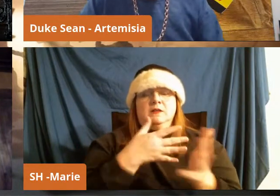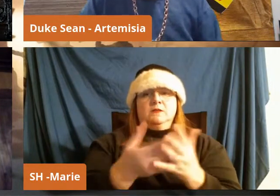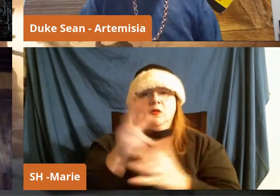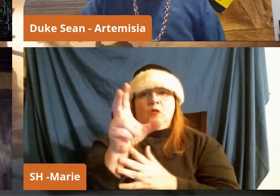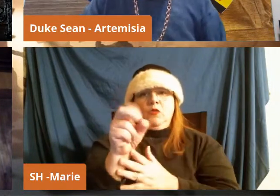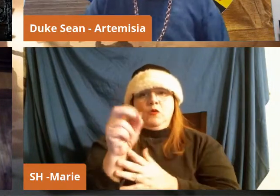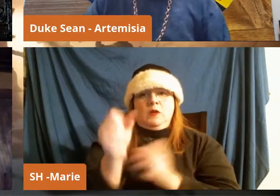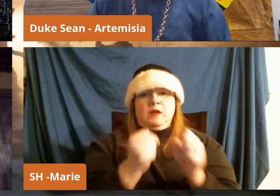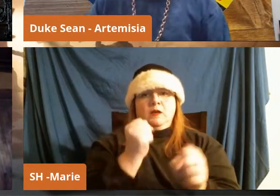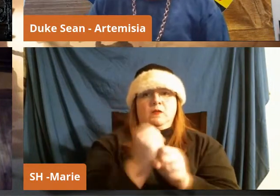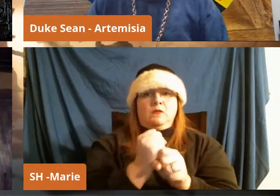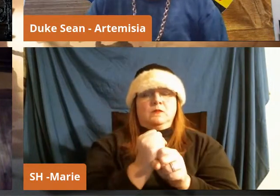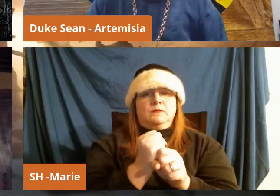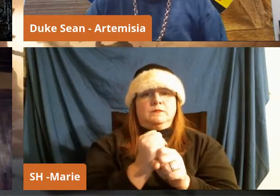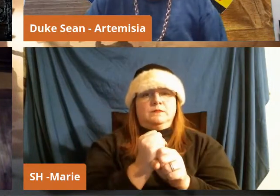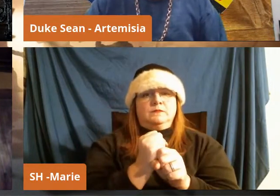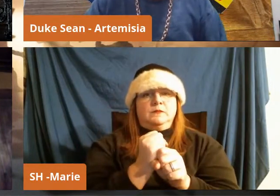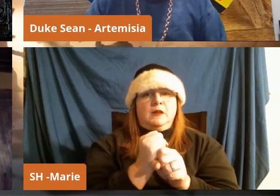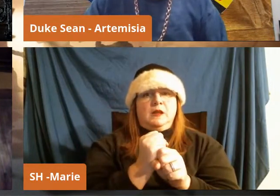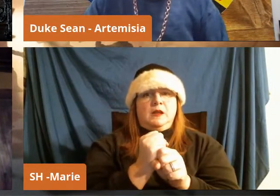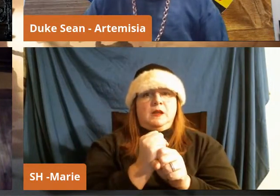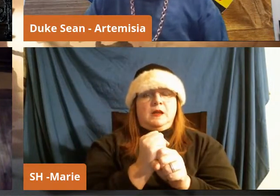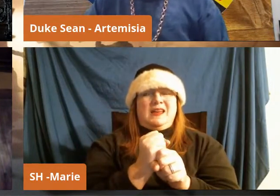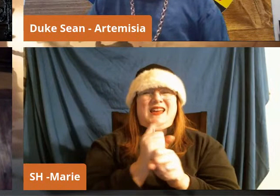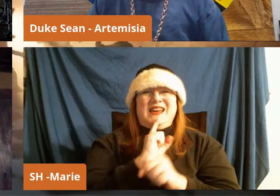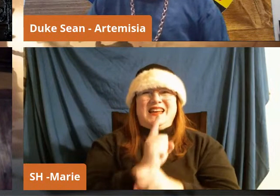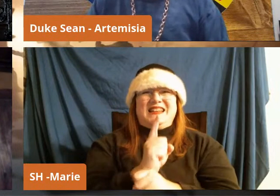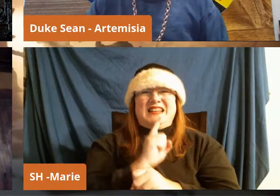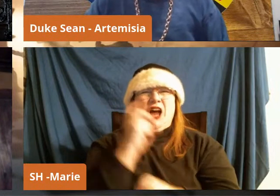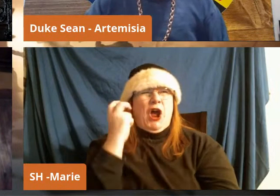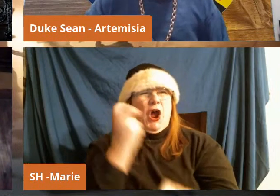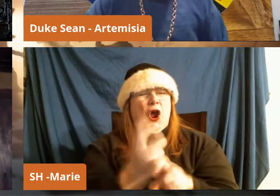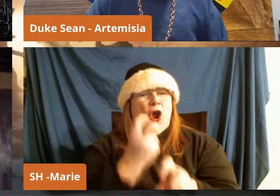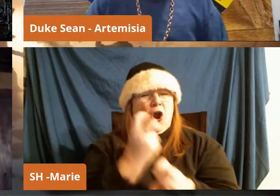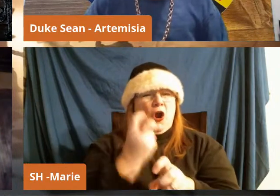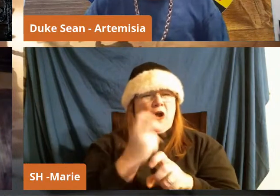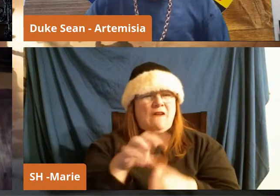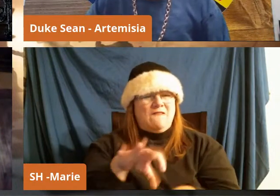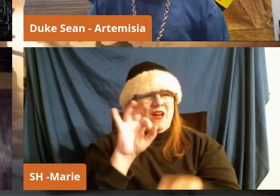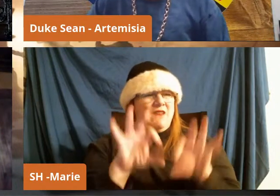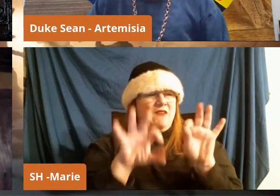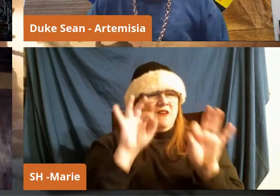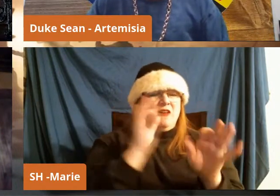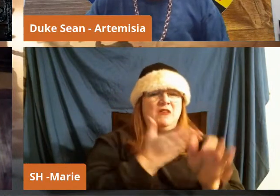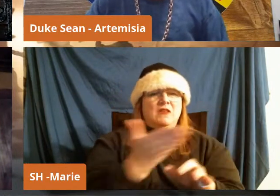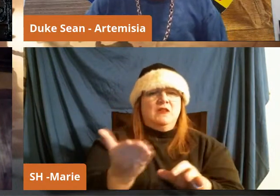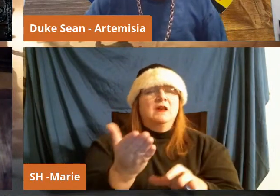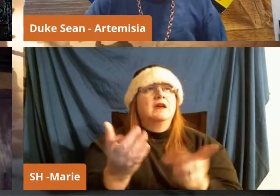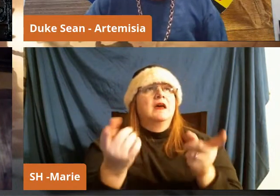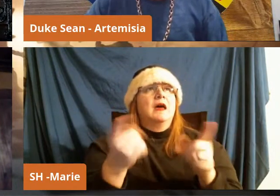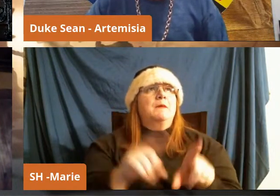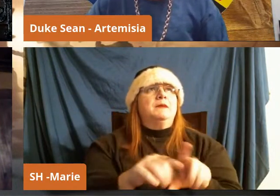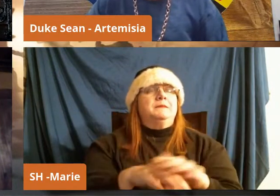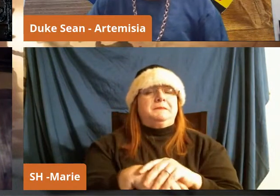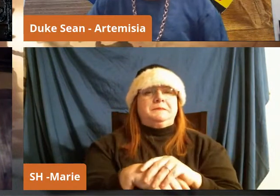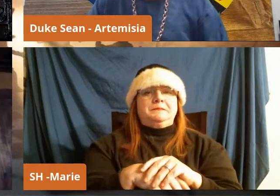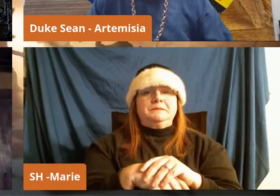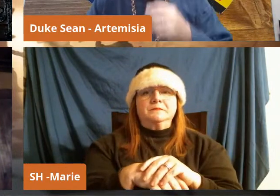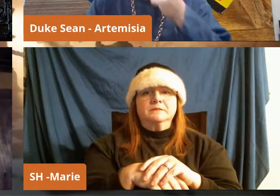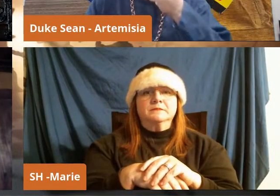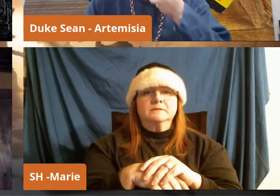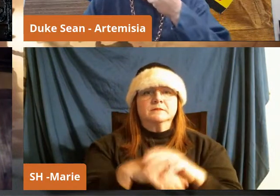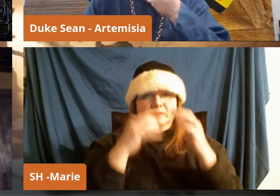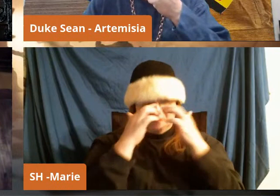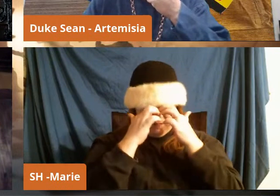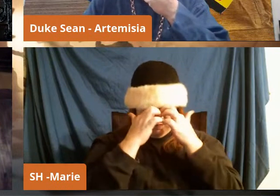years. Right. So it's harder and harder to find those things. We have to make those things happen.